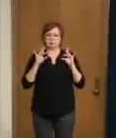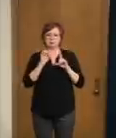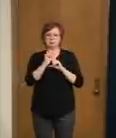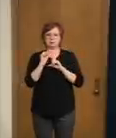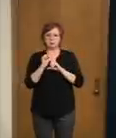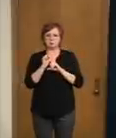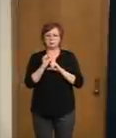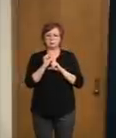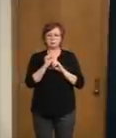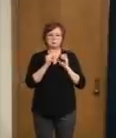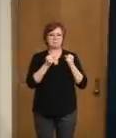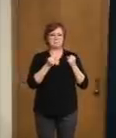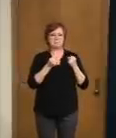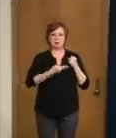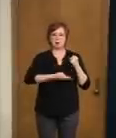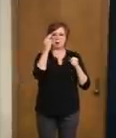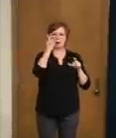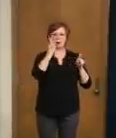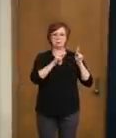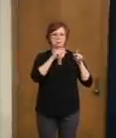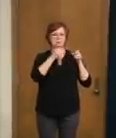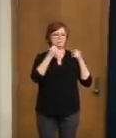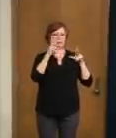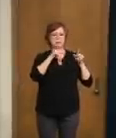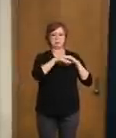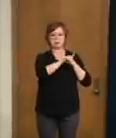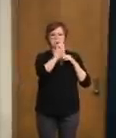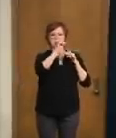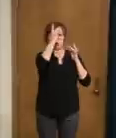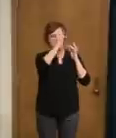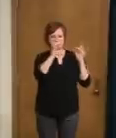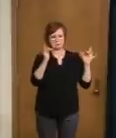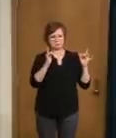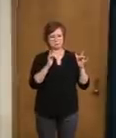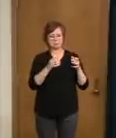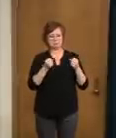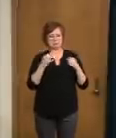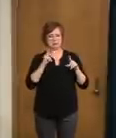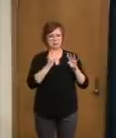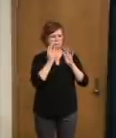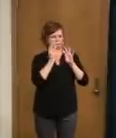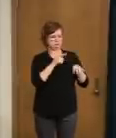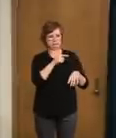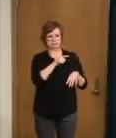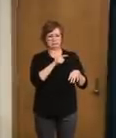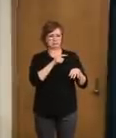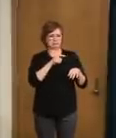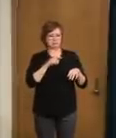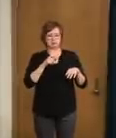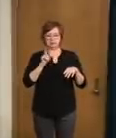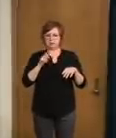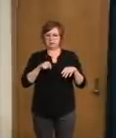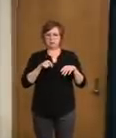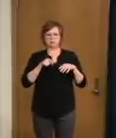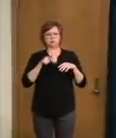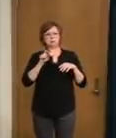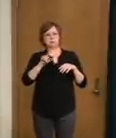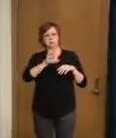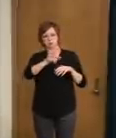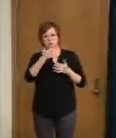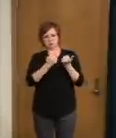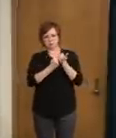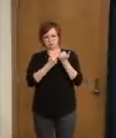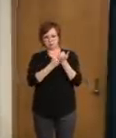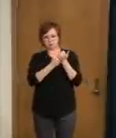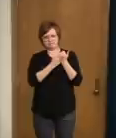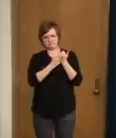a high case count. We need the public to support us in remaining vigilant,